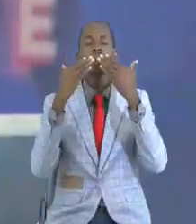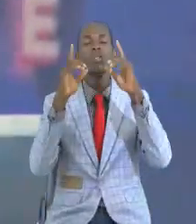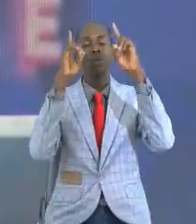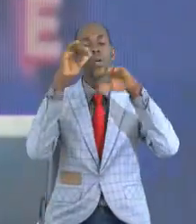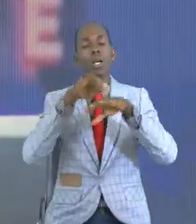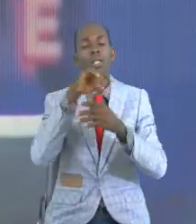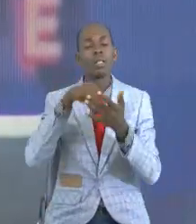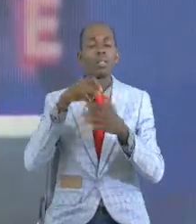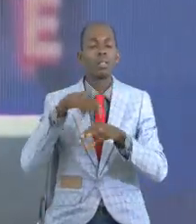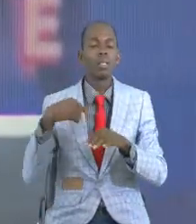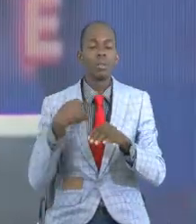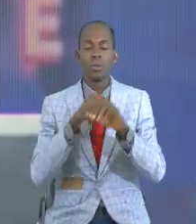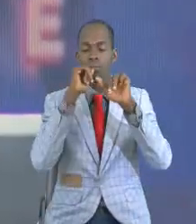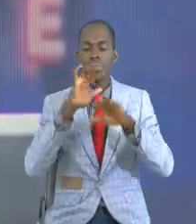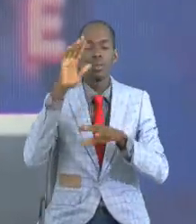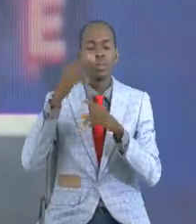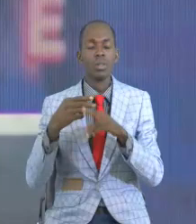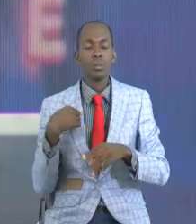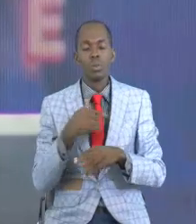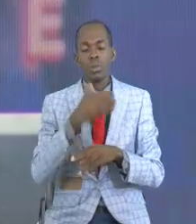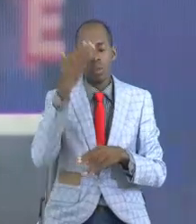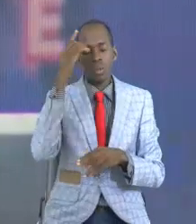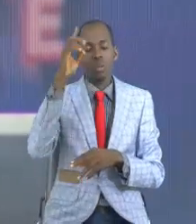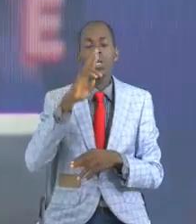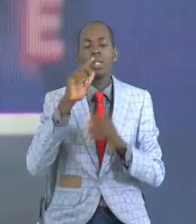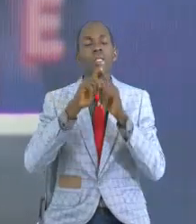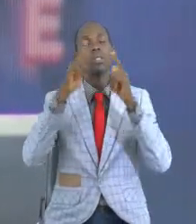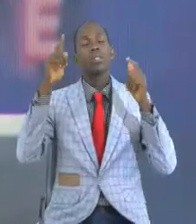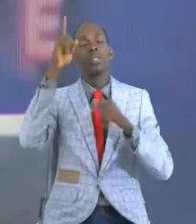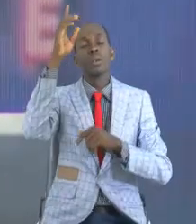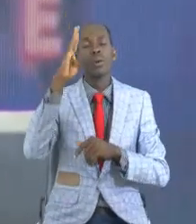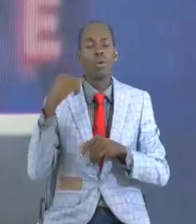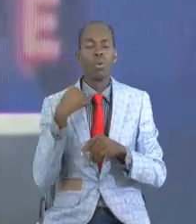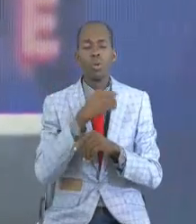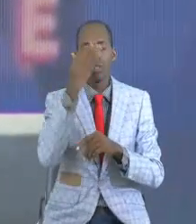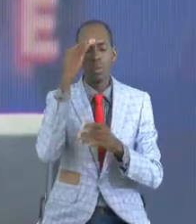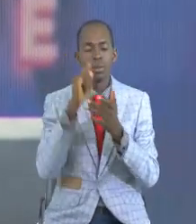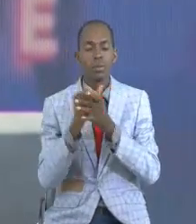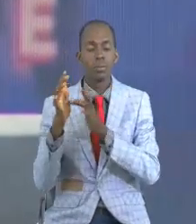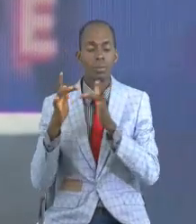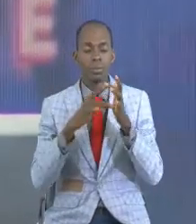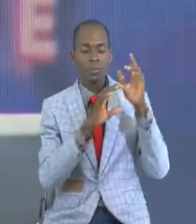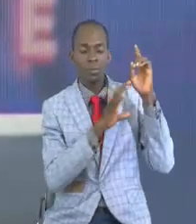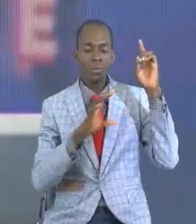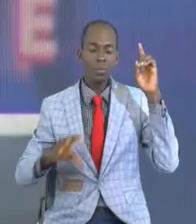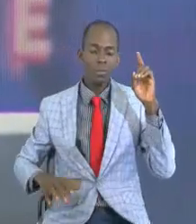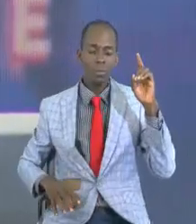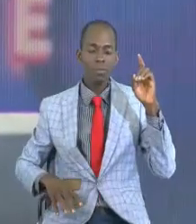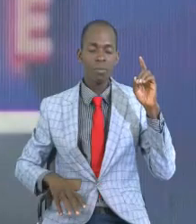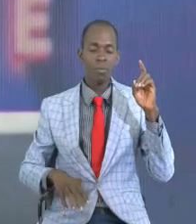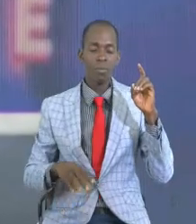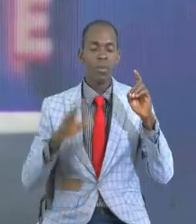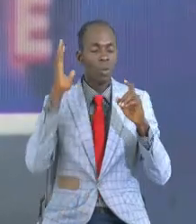name we know you are mighty god and a great god and we know that jesus christ it will help